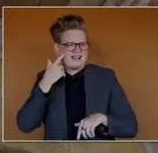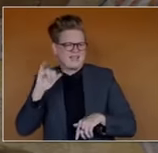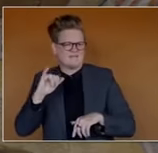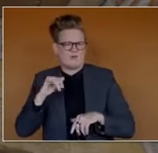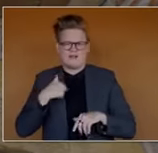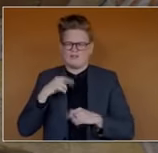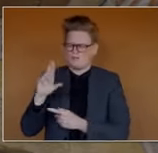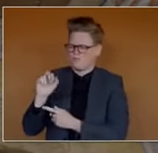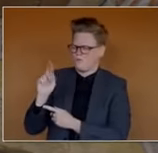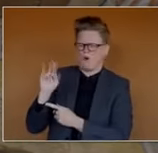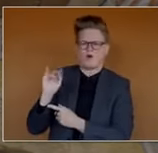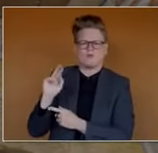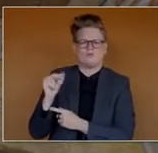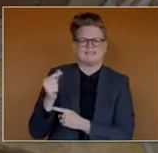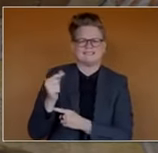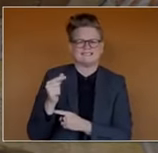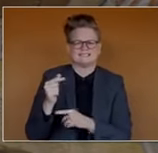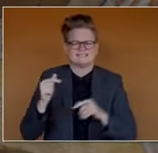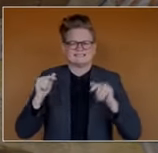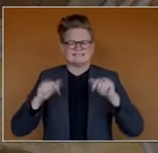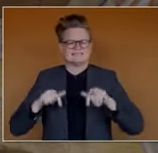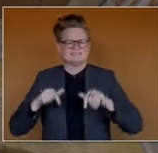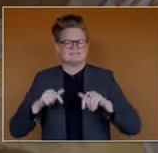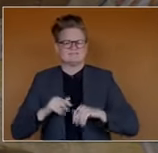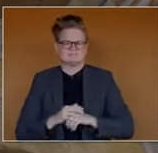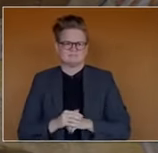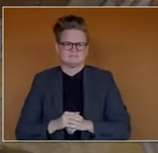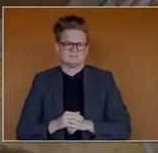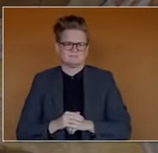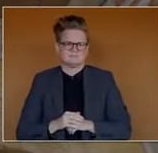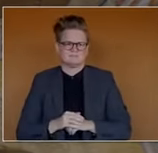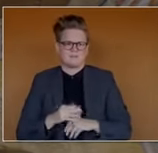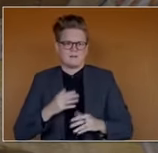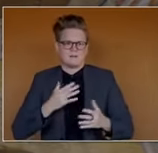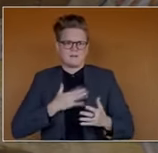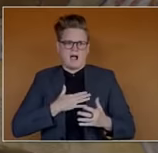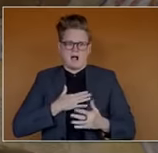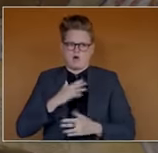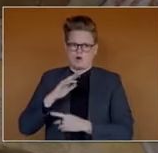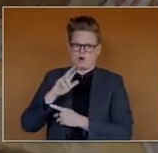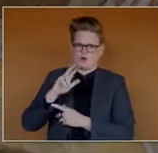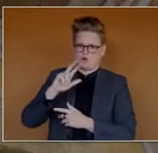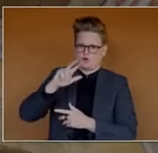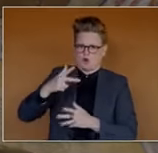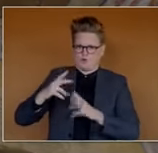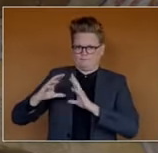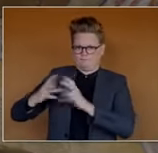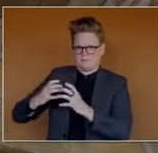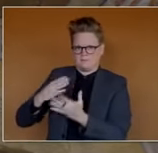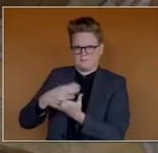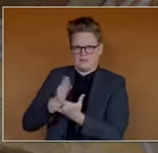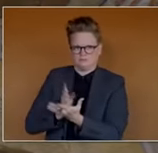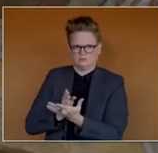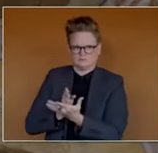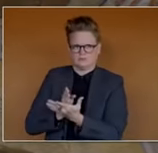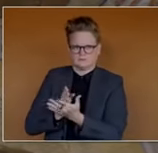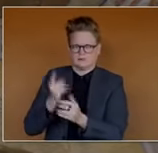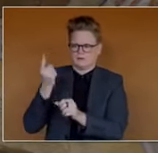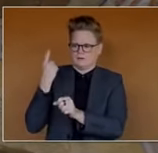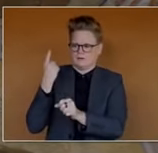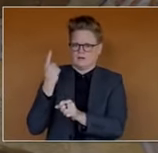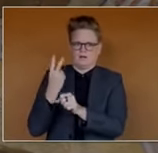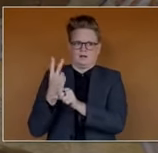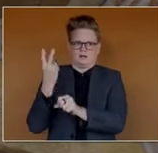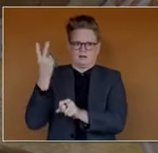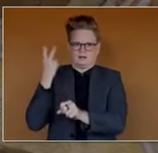to now have had the opportunity, this is my third budget, to do what I did last year and do what I did the year before, and that's preview and